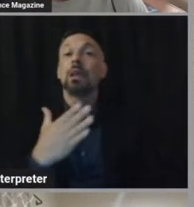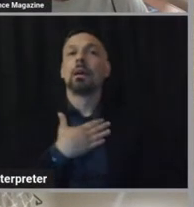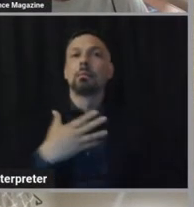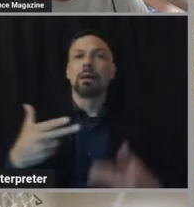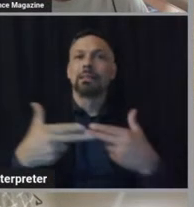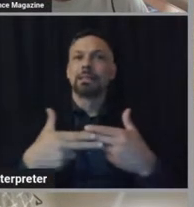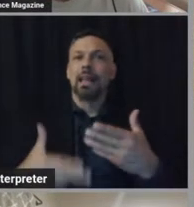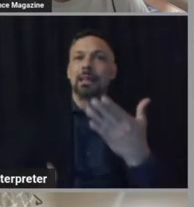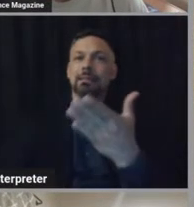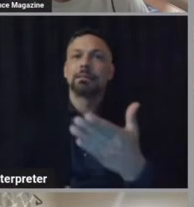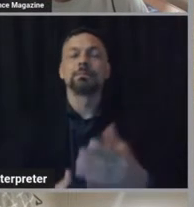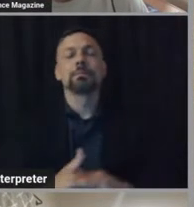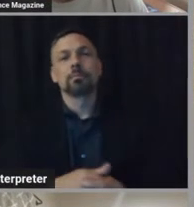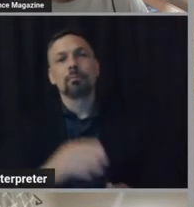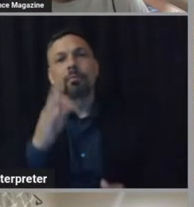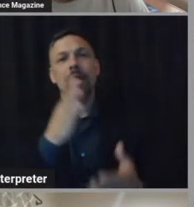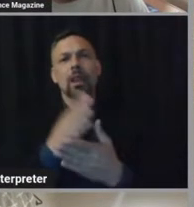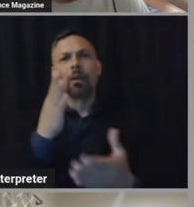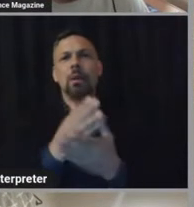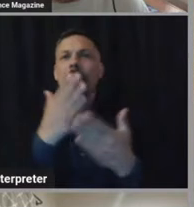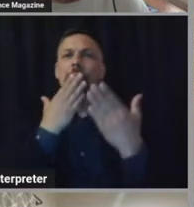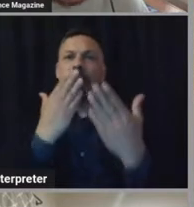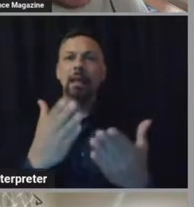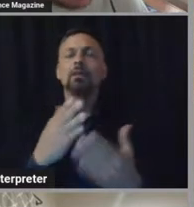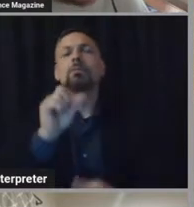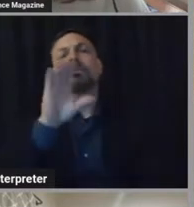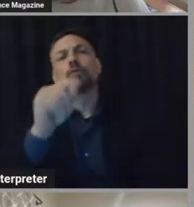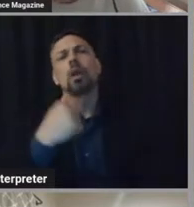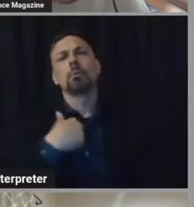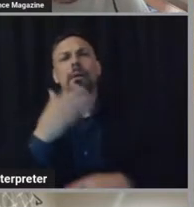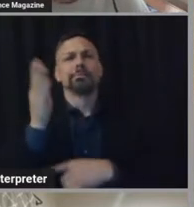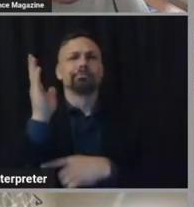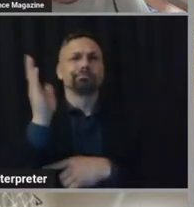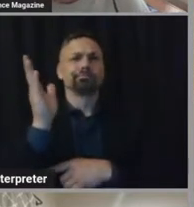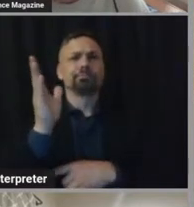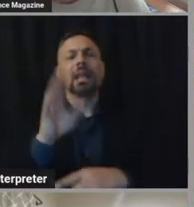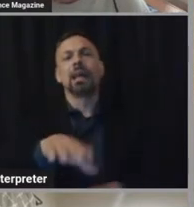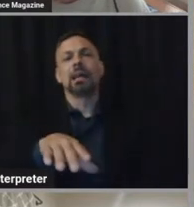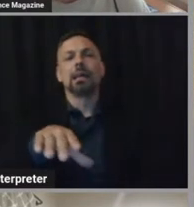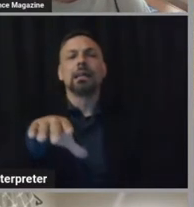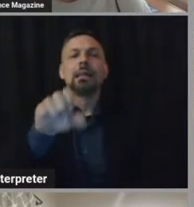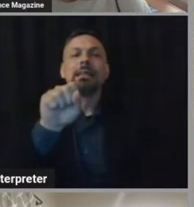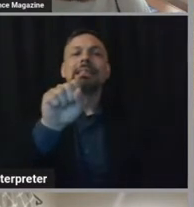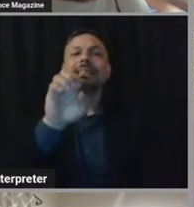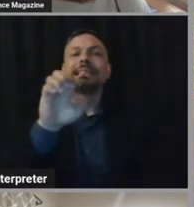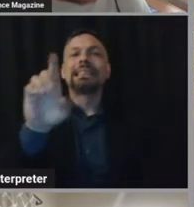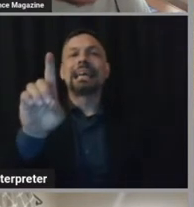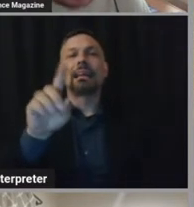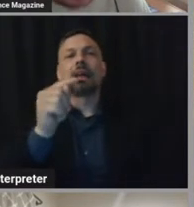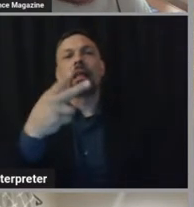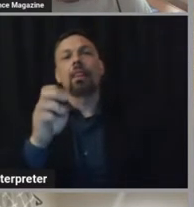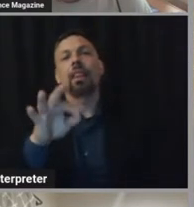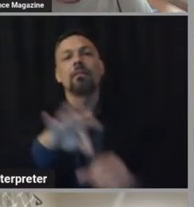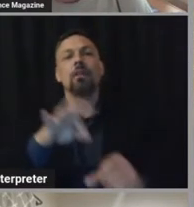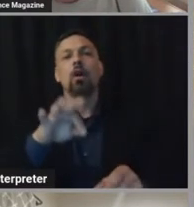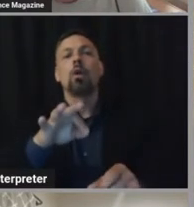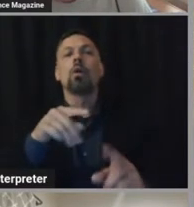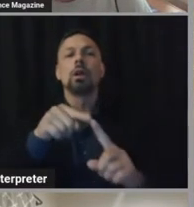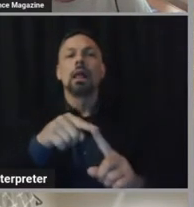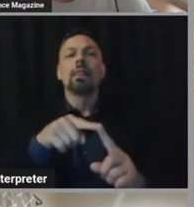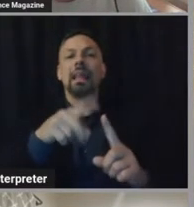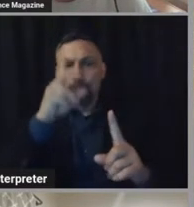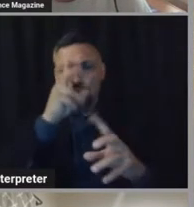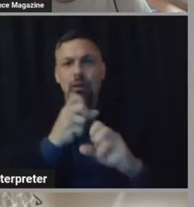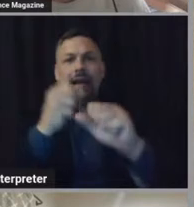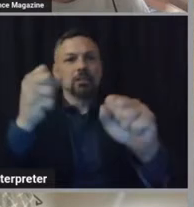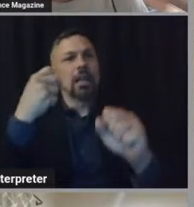Thank you. All right. I'm going to talk a little bit about how Seed the Vote is actually implementing the Block and Build strategy this year in our work, which